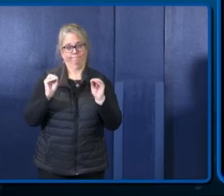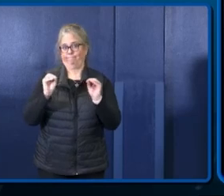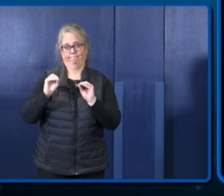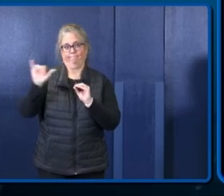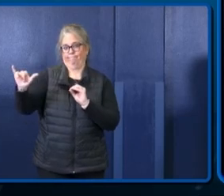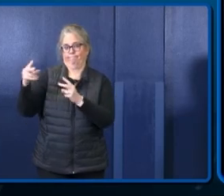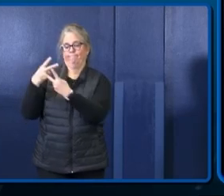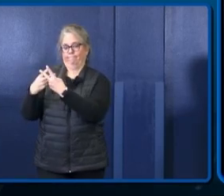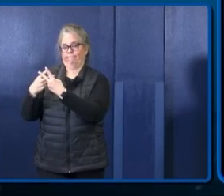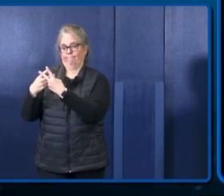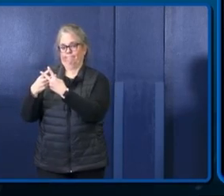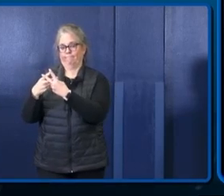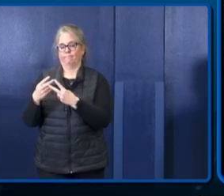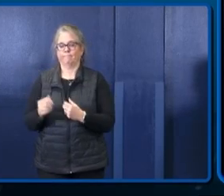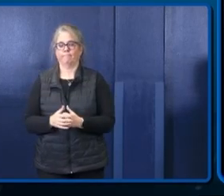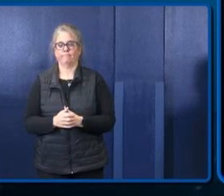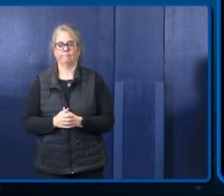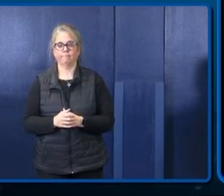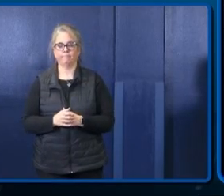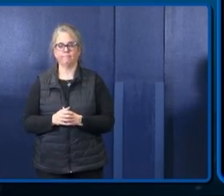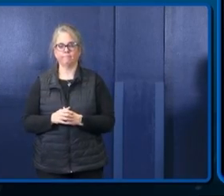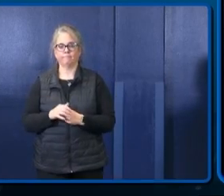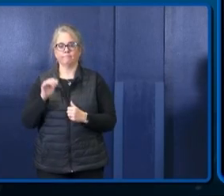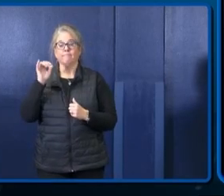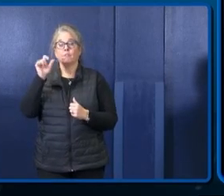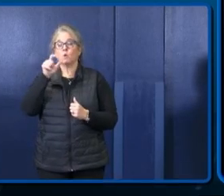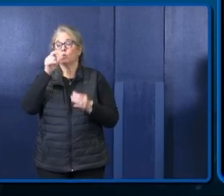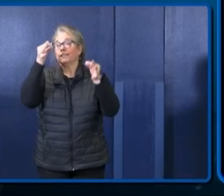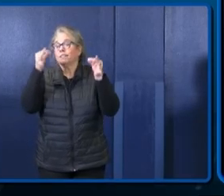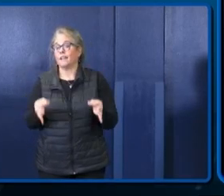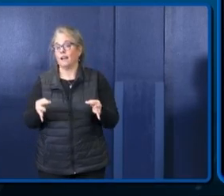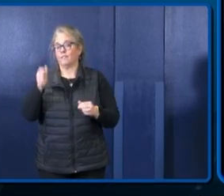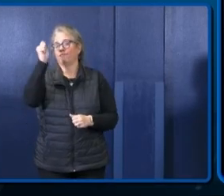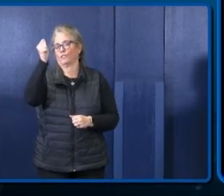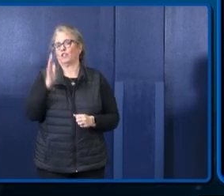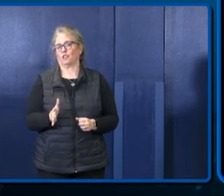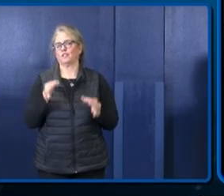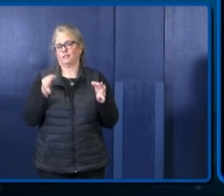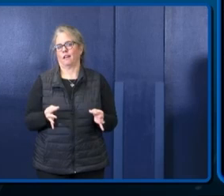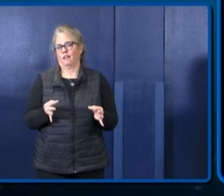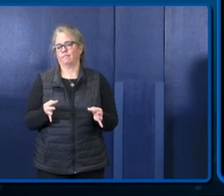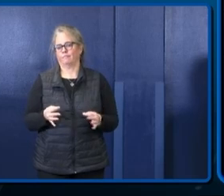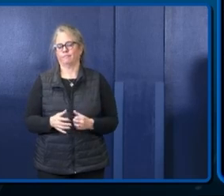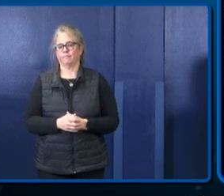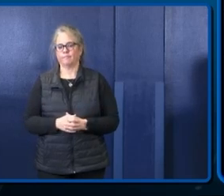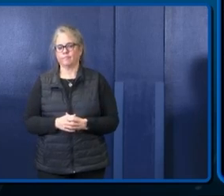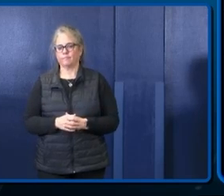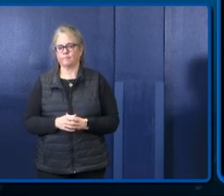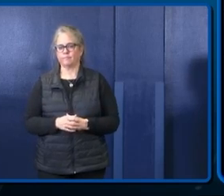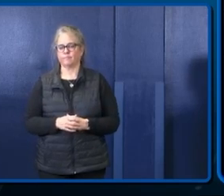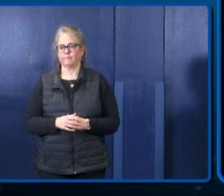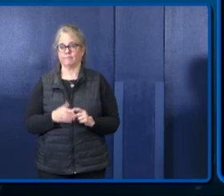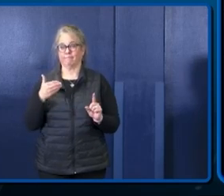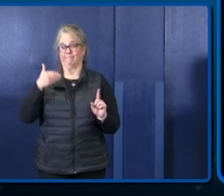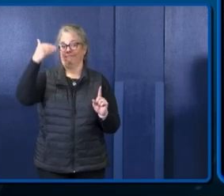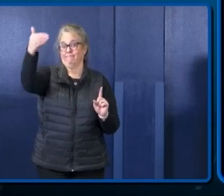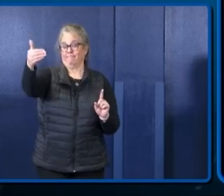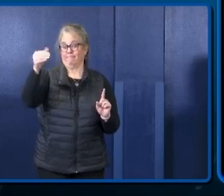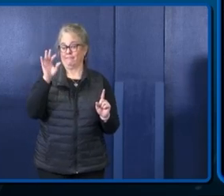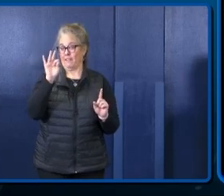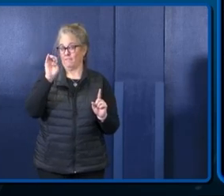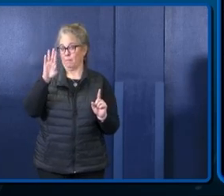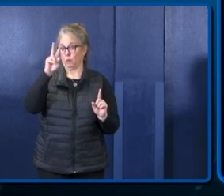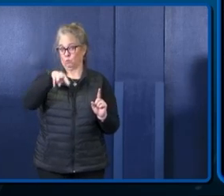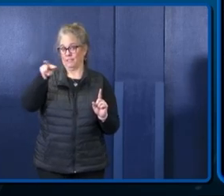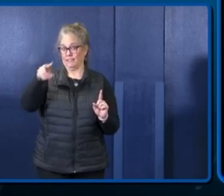but ultimately that will be up to the judge. That setting will be set for February 22nd to the 24th. We'll start